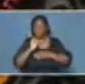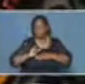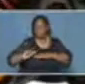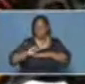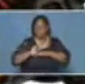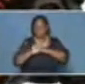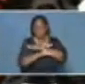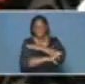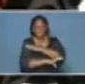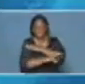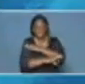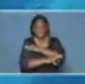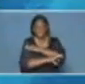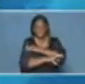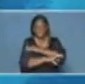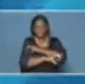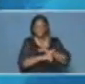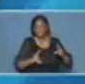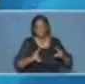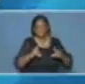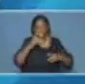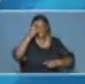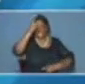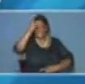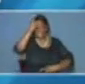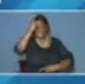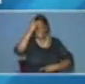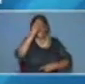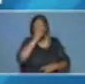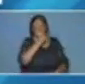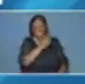from these very severe diseases. For the Bahamas Tonight, I'm Altavi's Munnings.